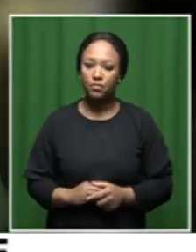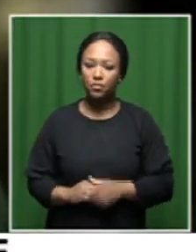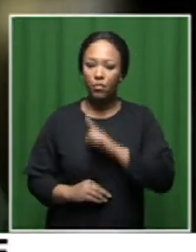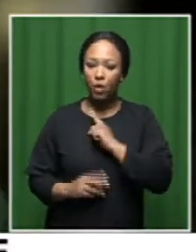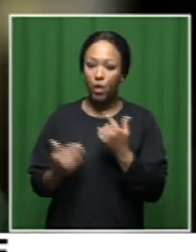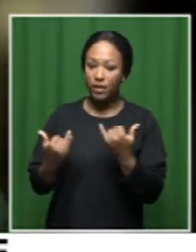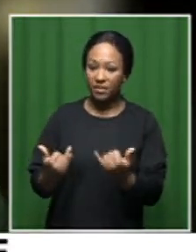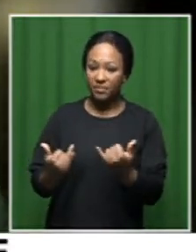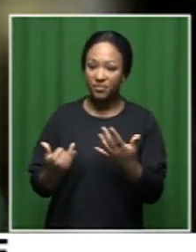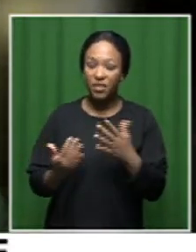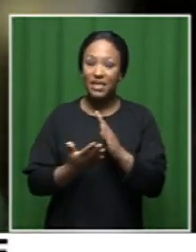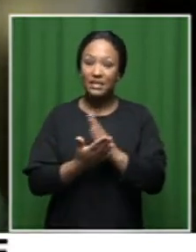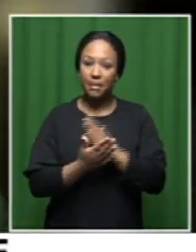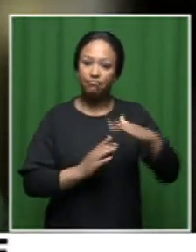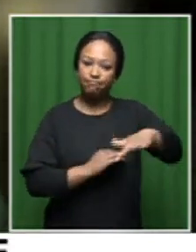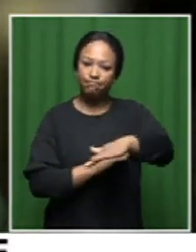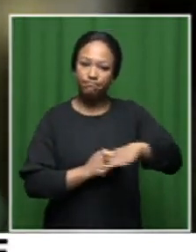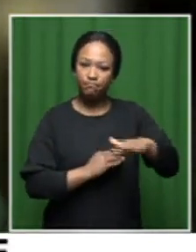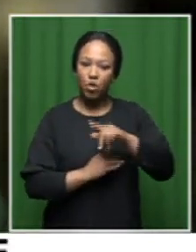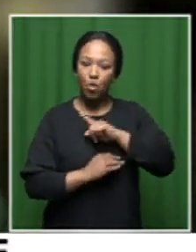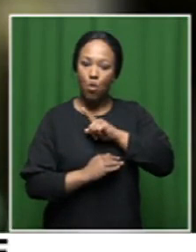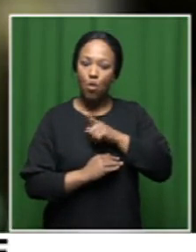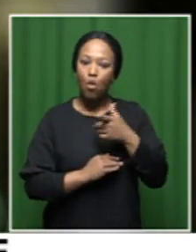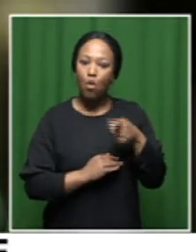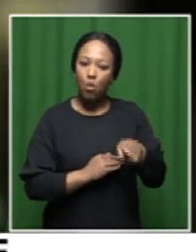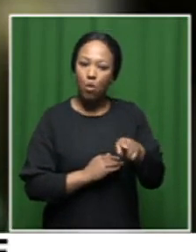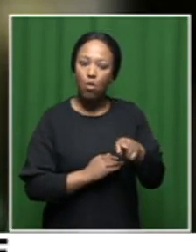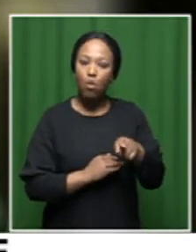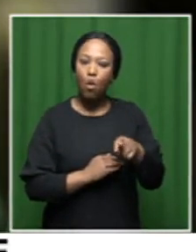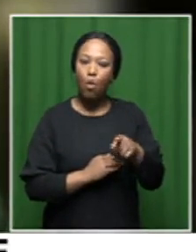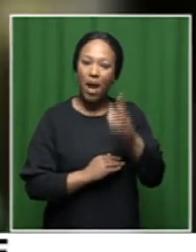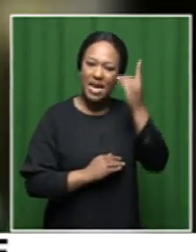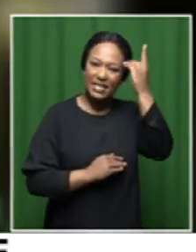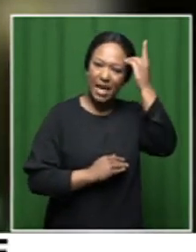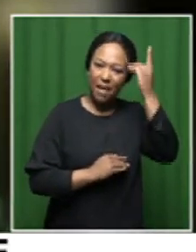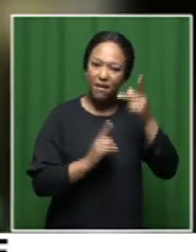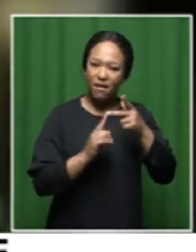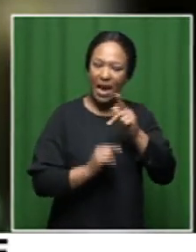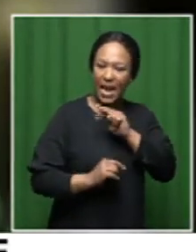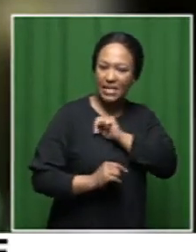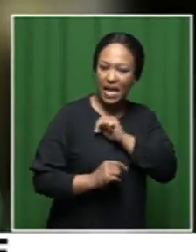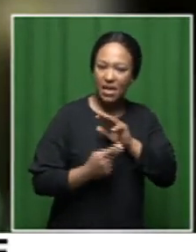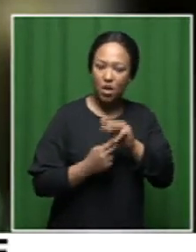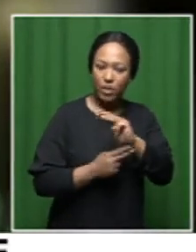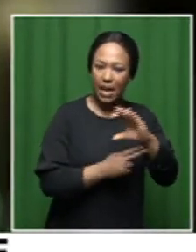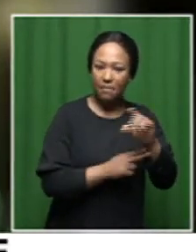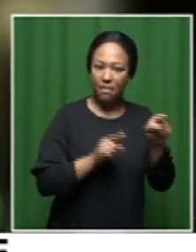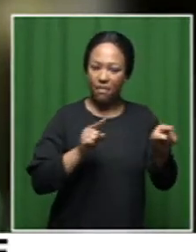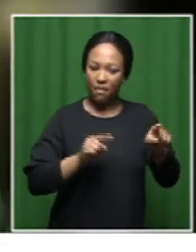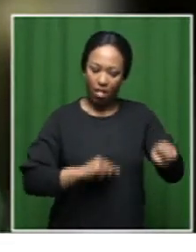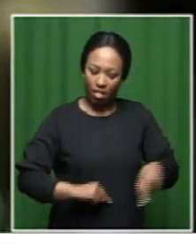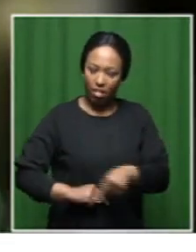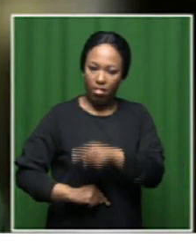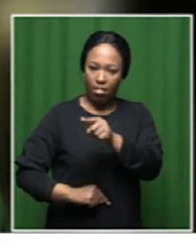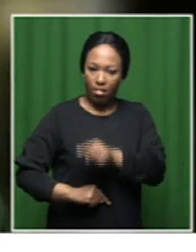market sort of extending in certain areas, certainly along the coasts or coastal regions, KwaZulu-Natal, Western Cape, and that's mainly because of